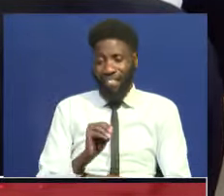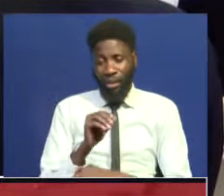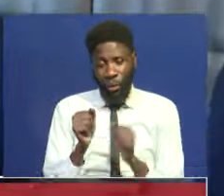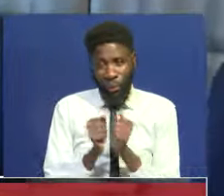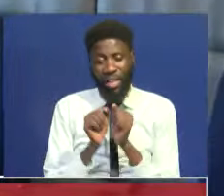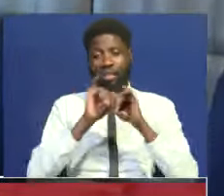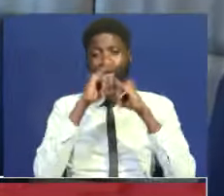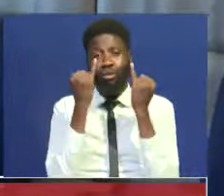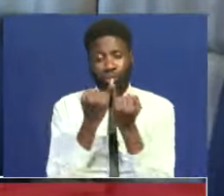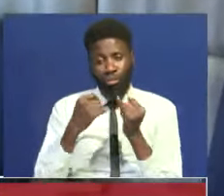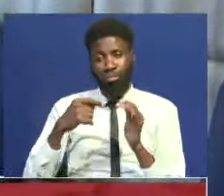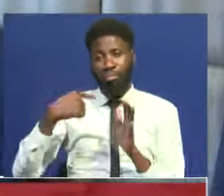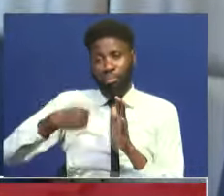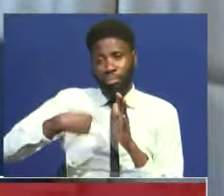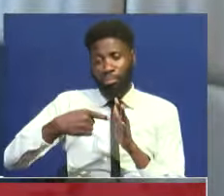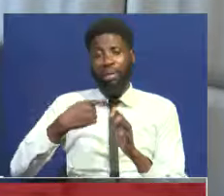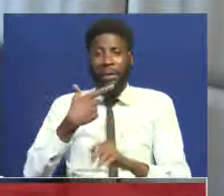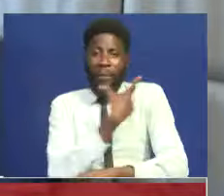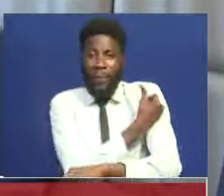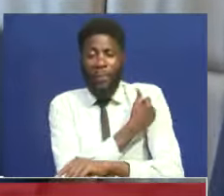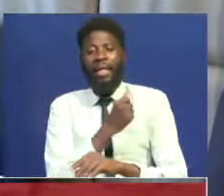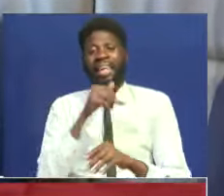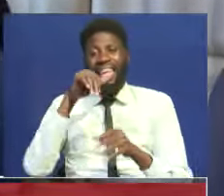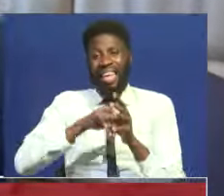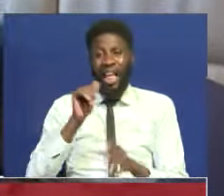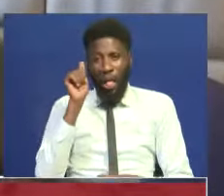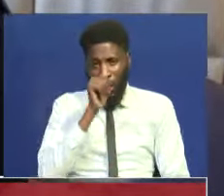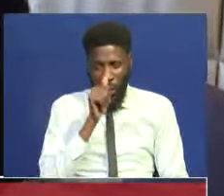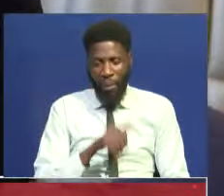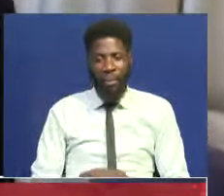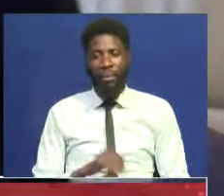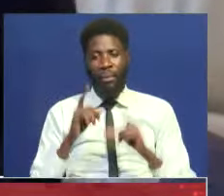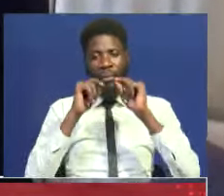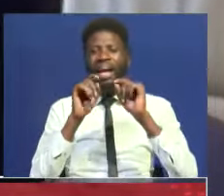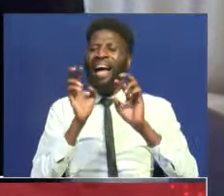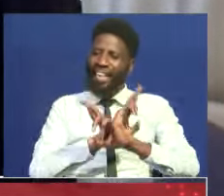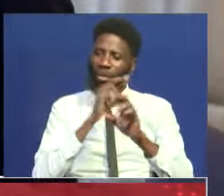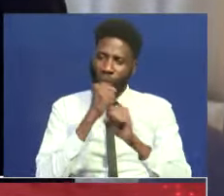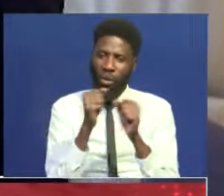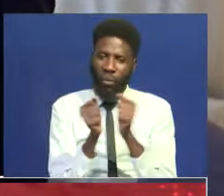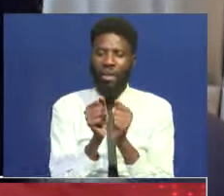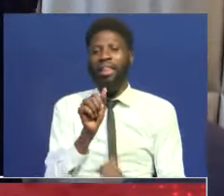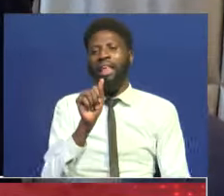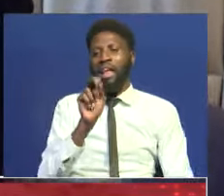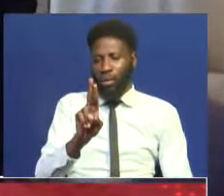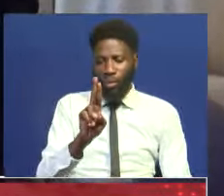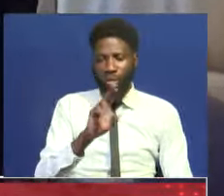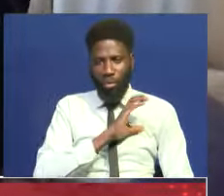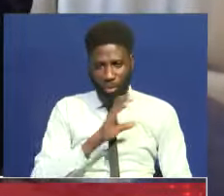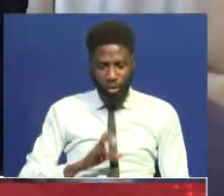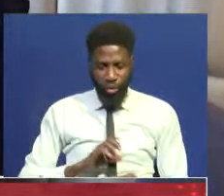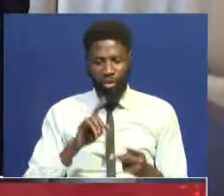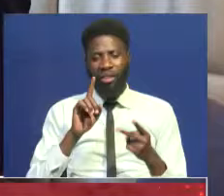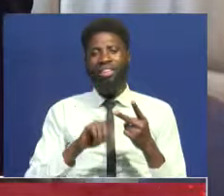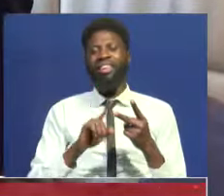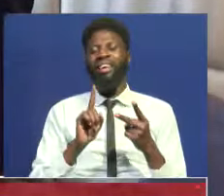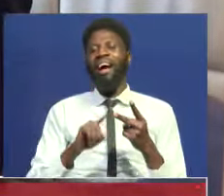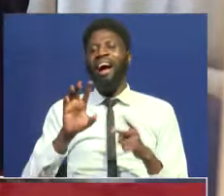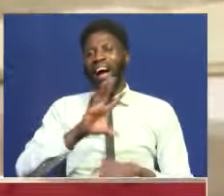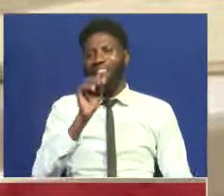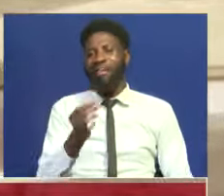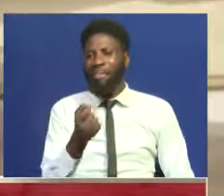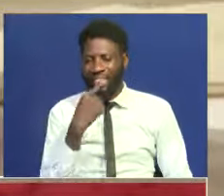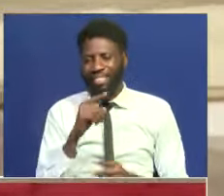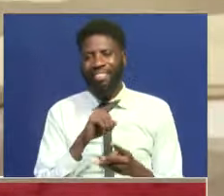Kenya is committed to collaborate with valued partners like Africa Union Commission, Africa Medicines Agency, World Health Organization, and